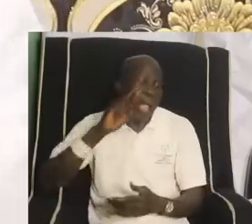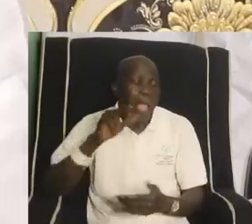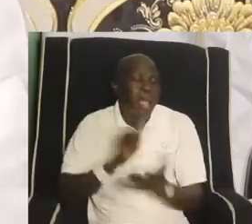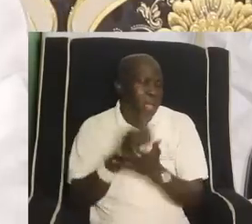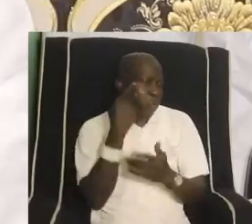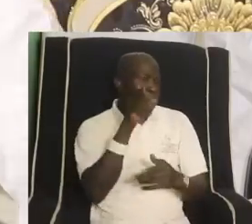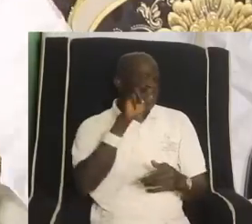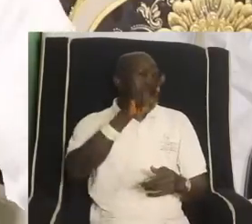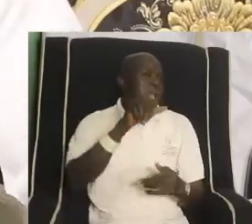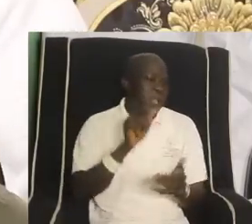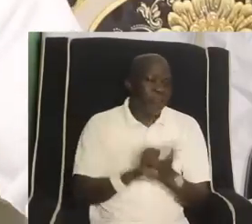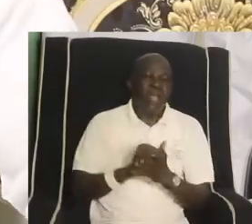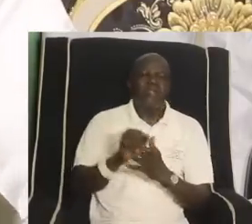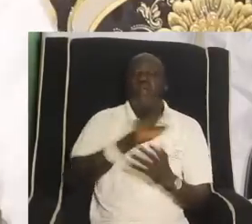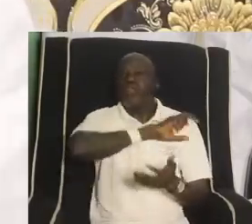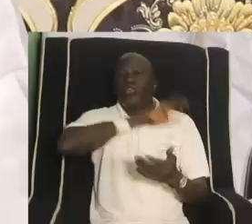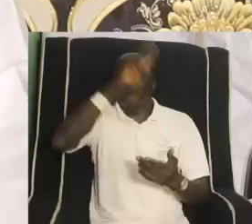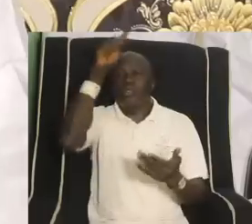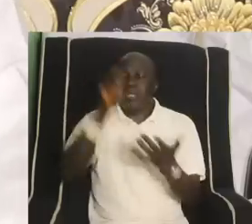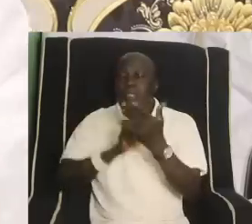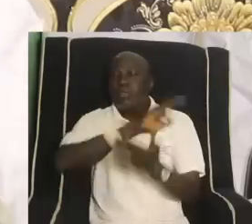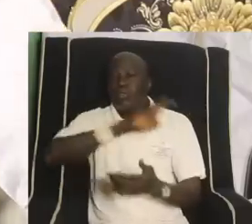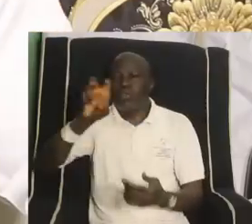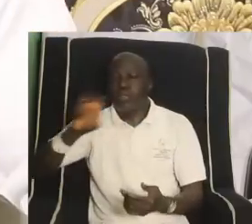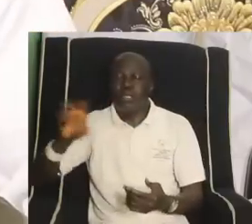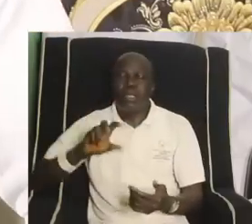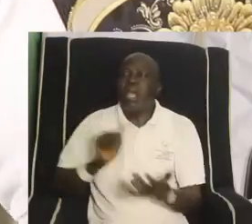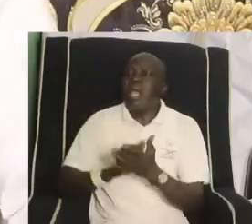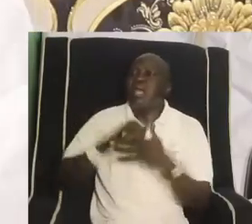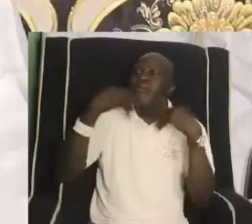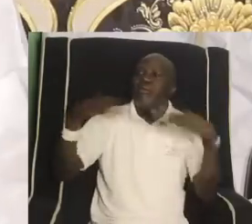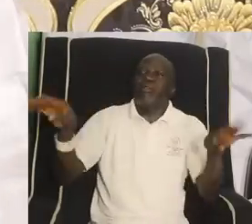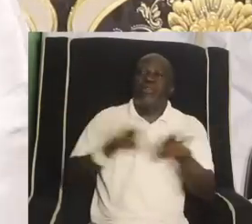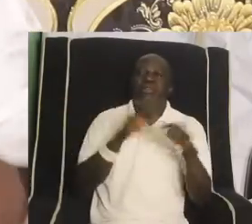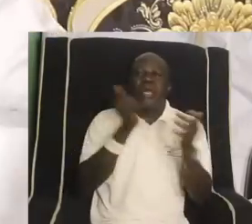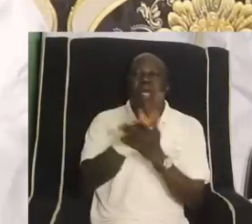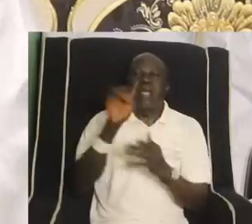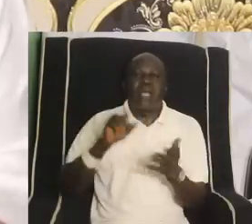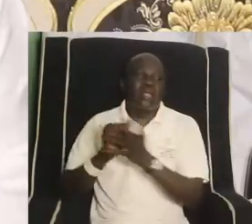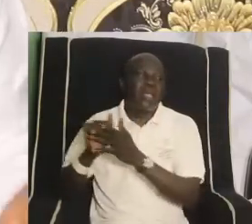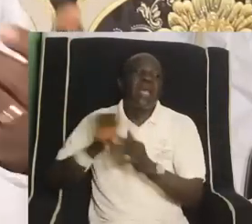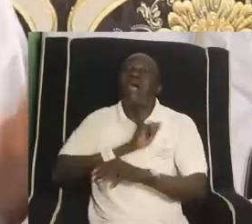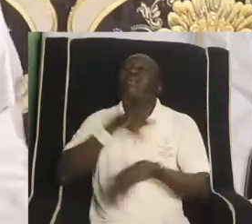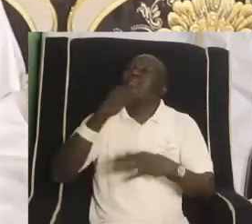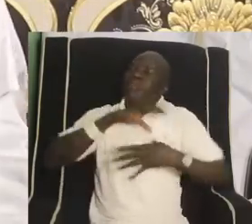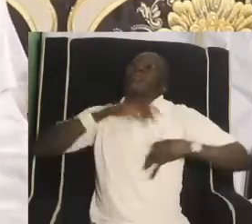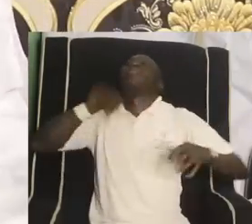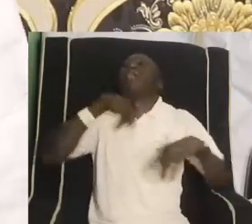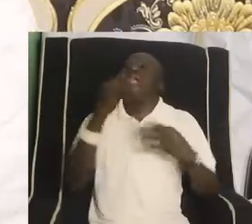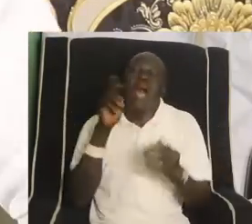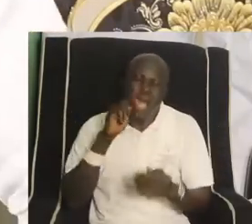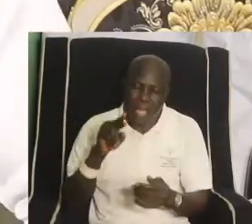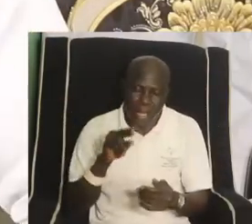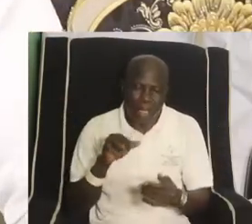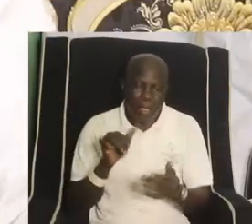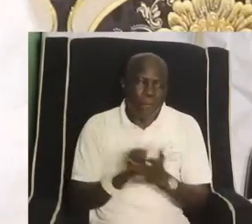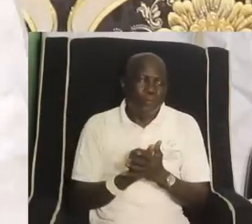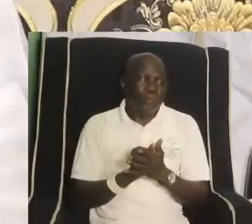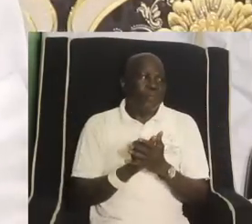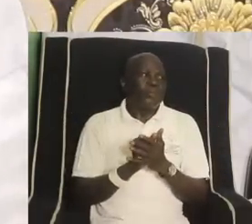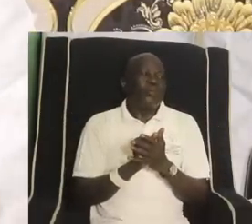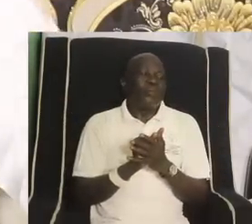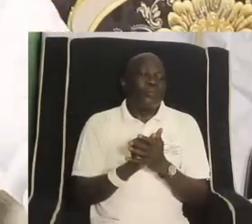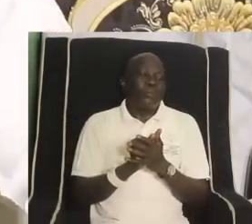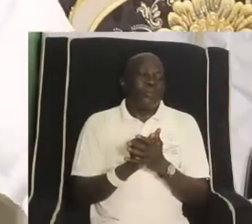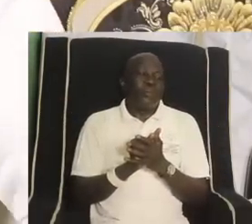I said I saw thousands of angels. He said the oracles angels of God. Tí wọ́n lè sọ iye angel